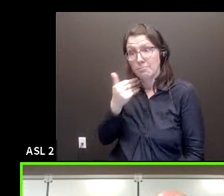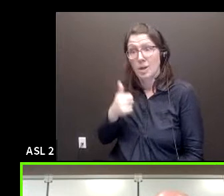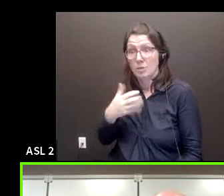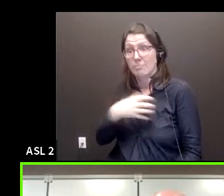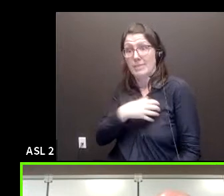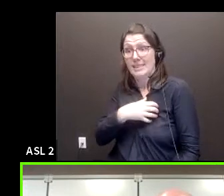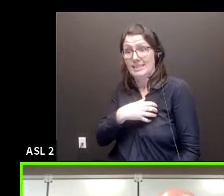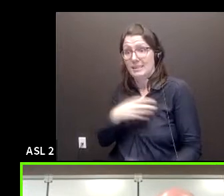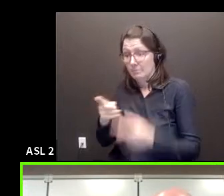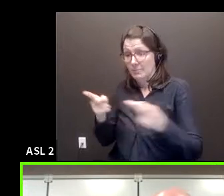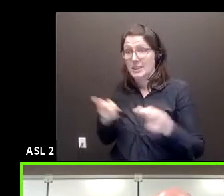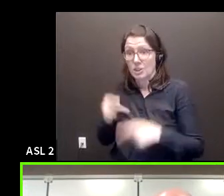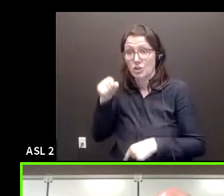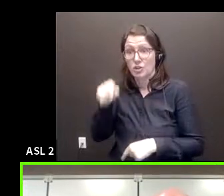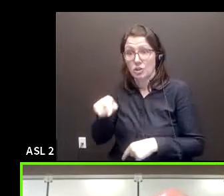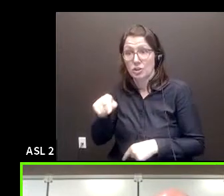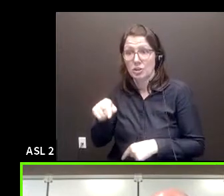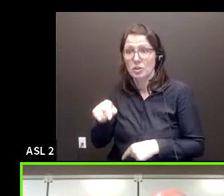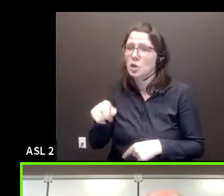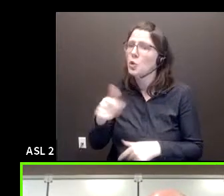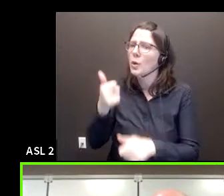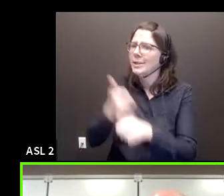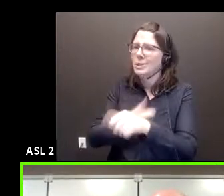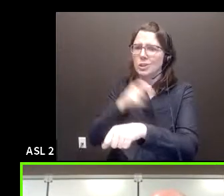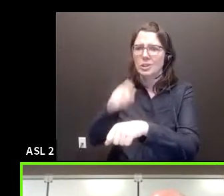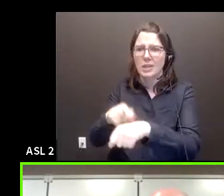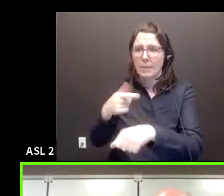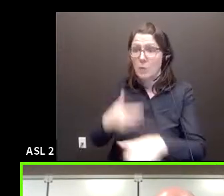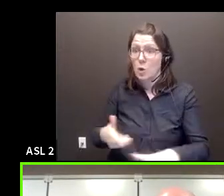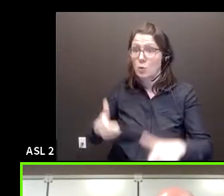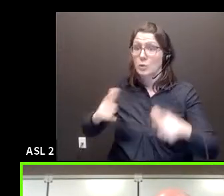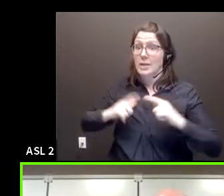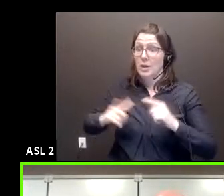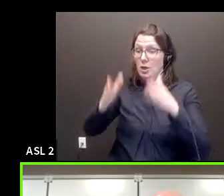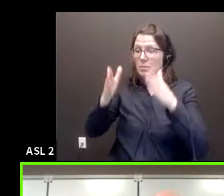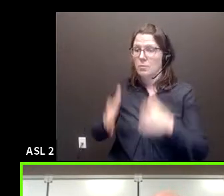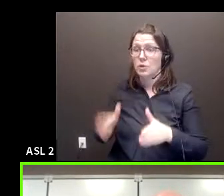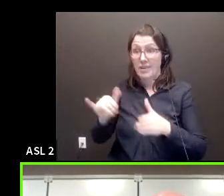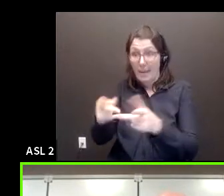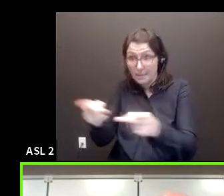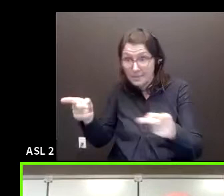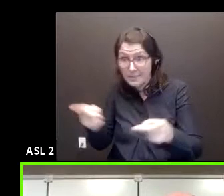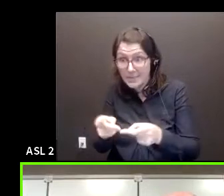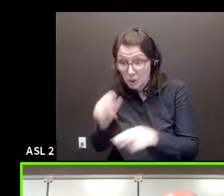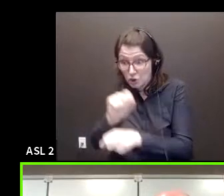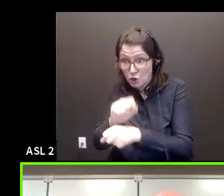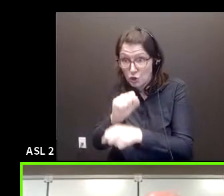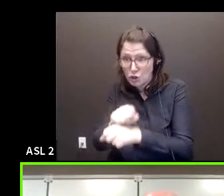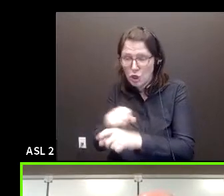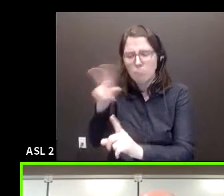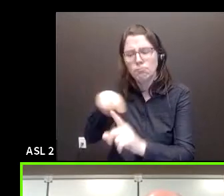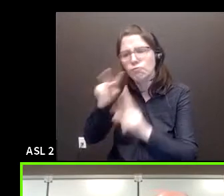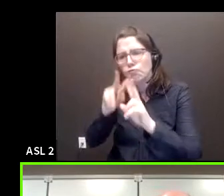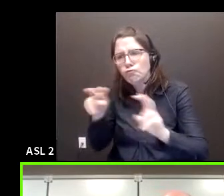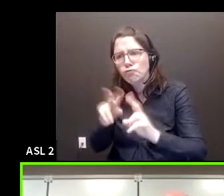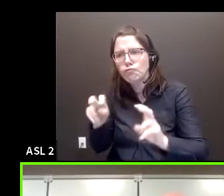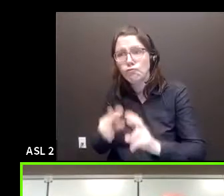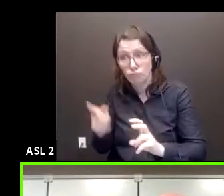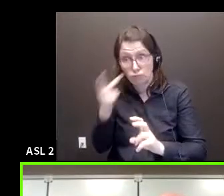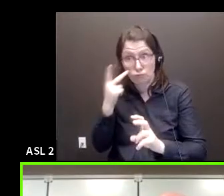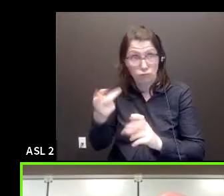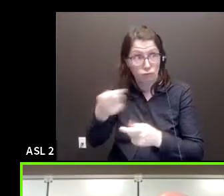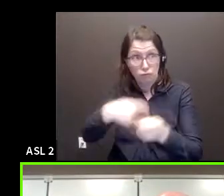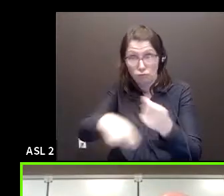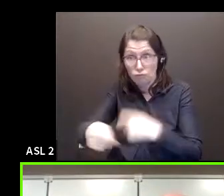that as we as we go through the process but the short answer to it is as people retire we will look to fill those